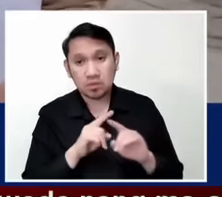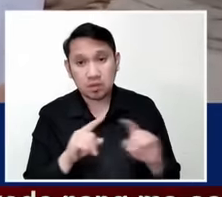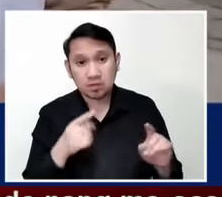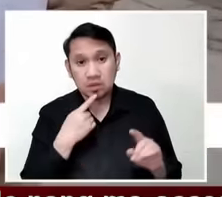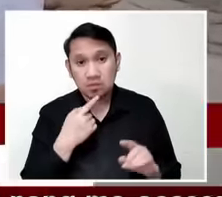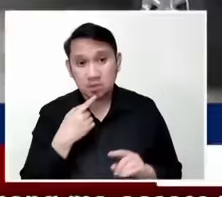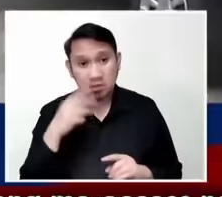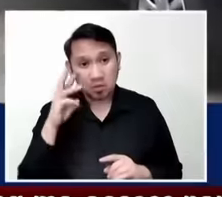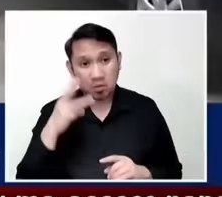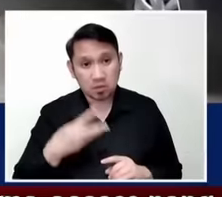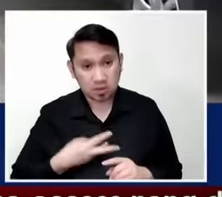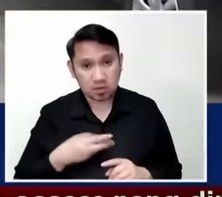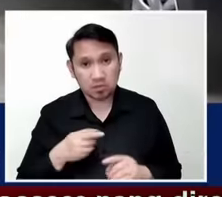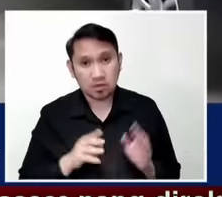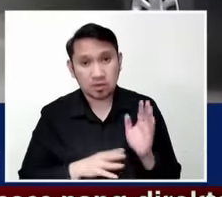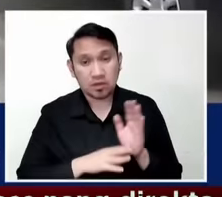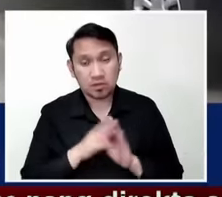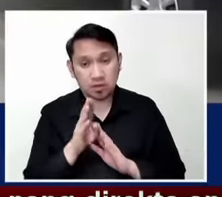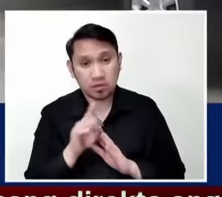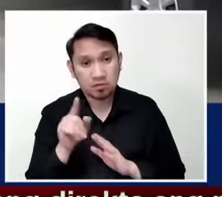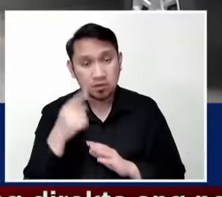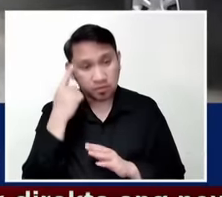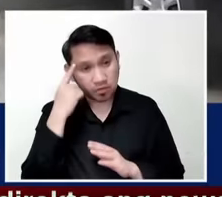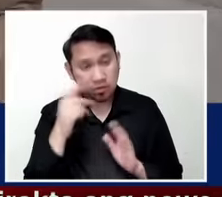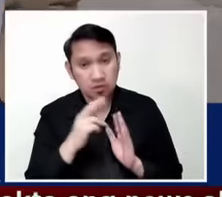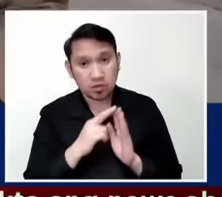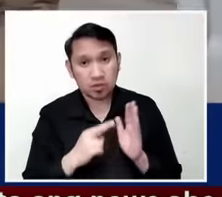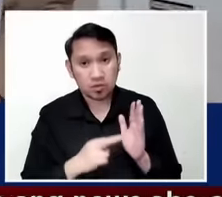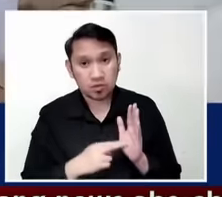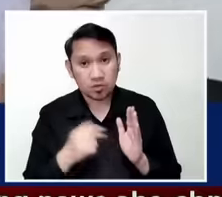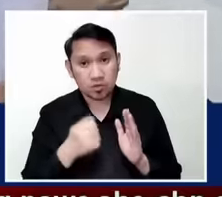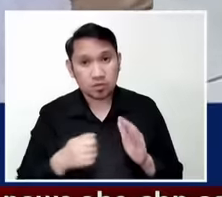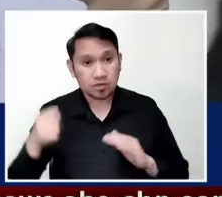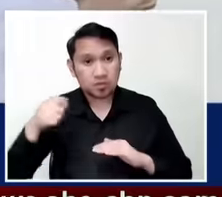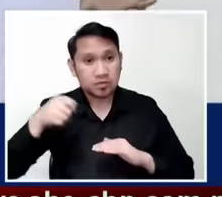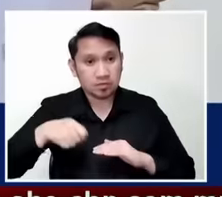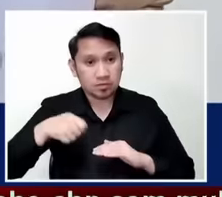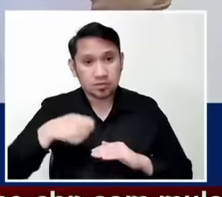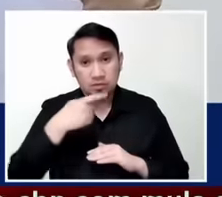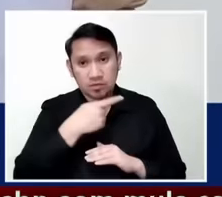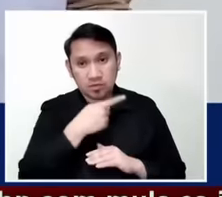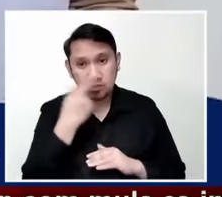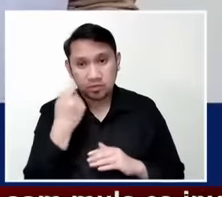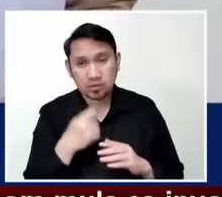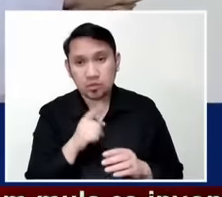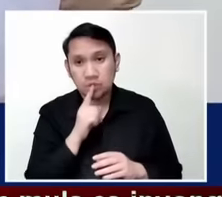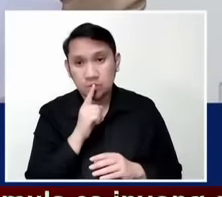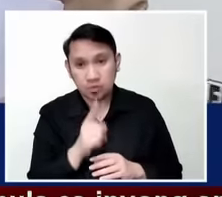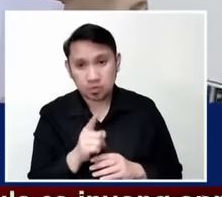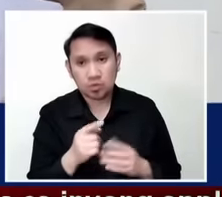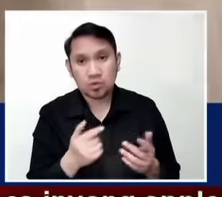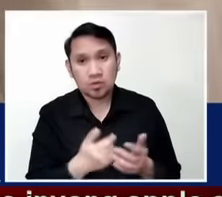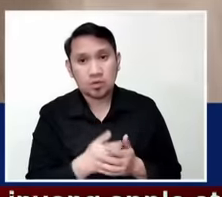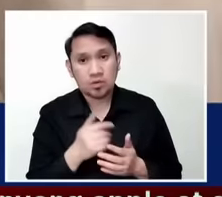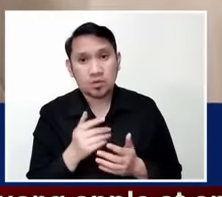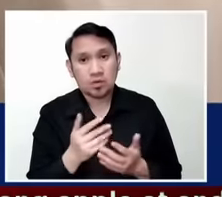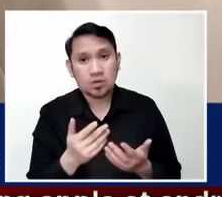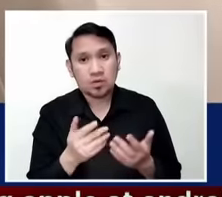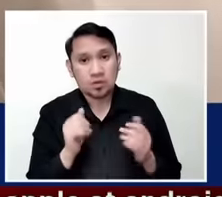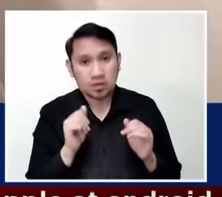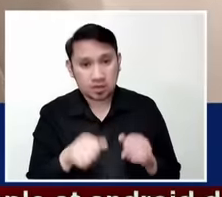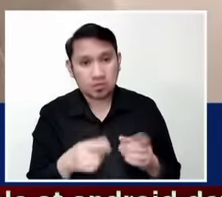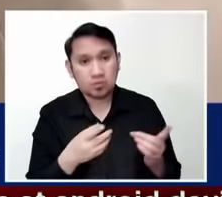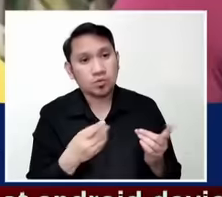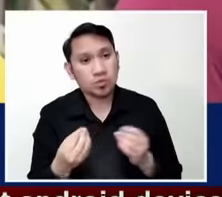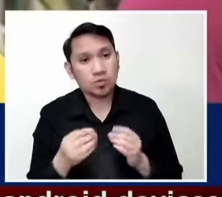sa Department of Justice ang mga rules ng Korte Suprema dahil magiging fully operational na anila ang batas. Kasi po